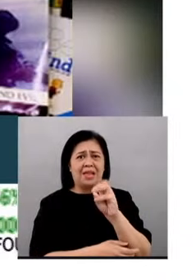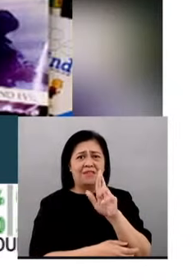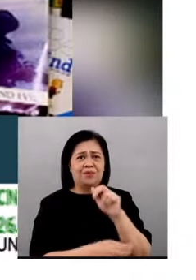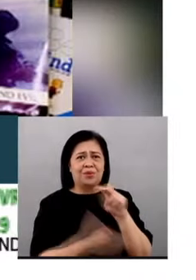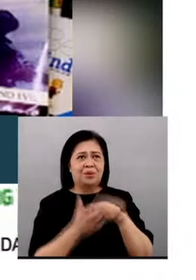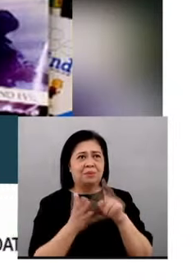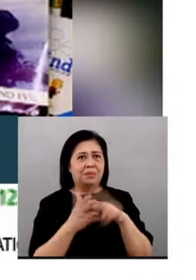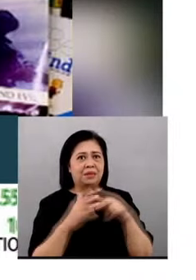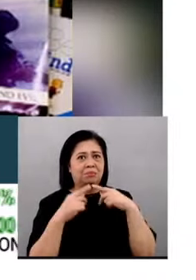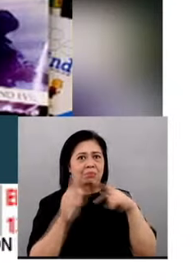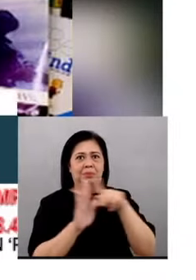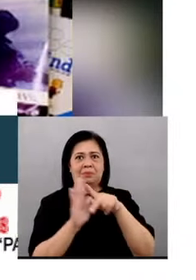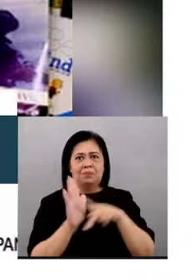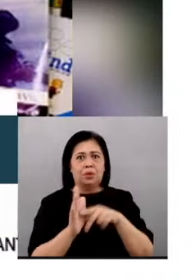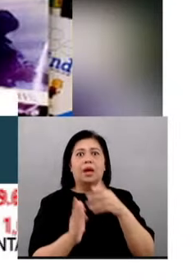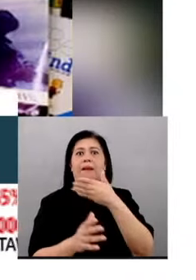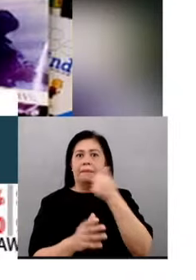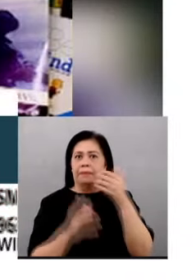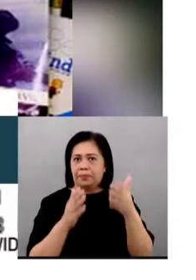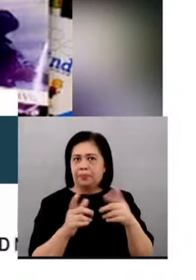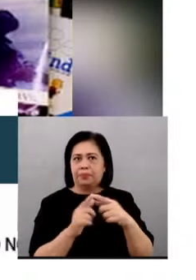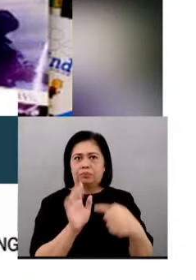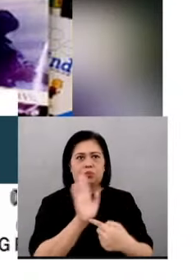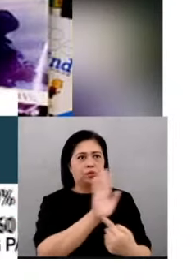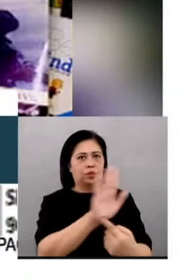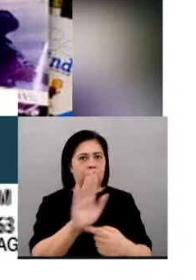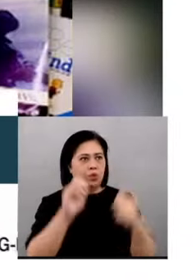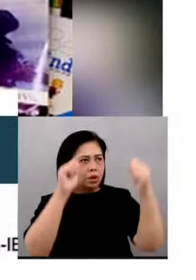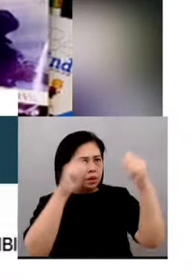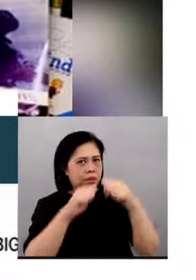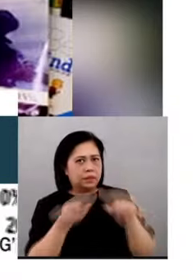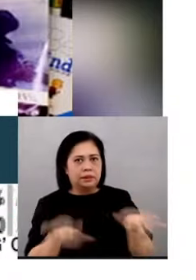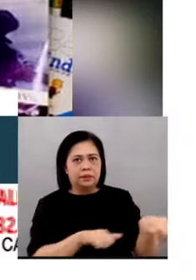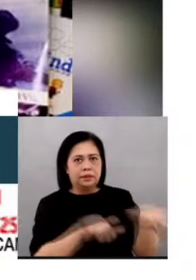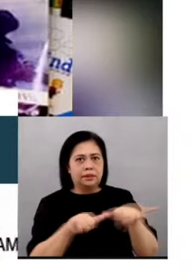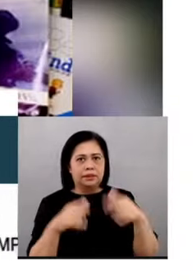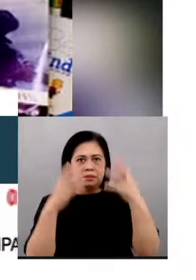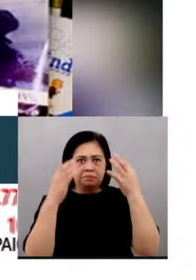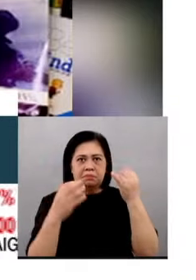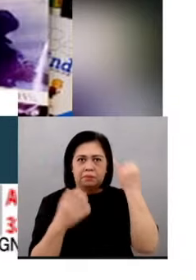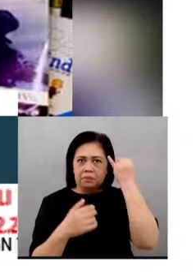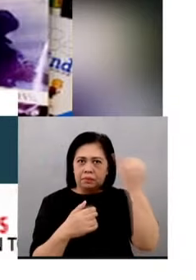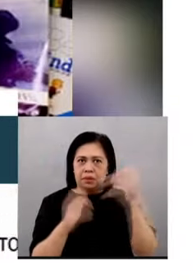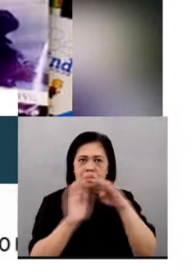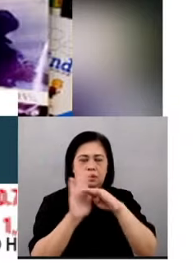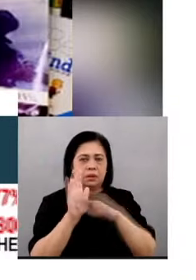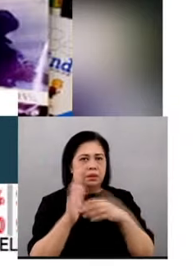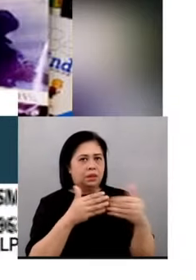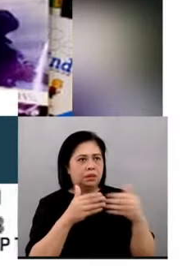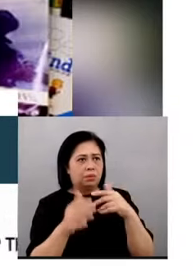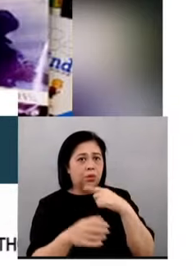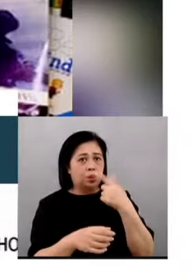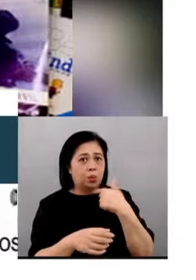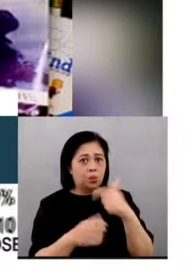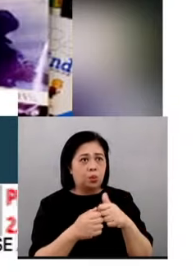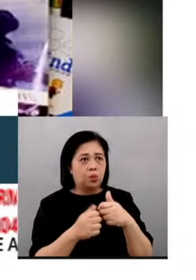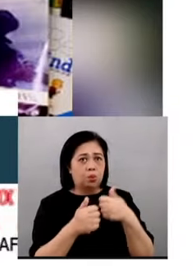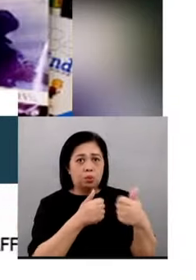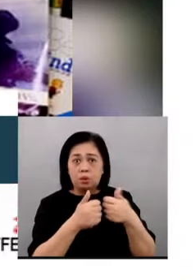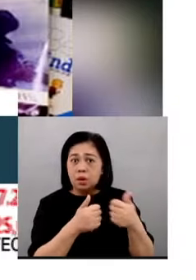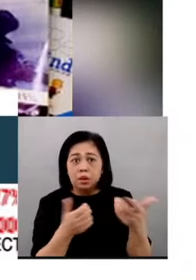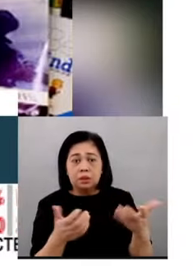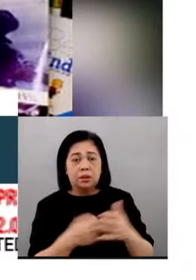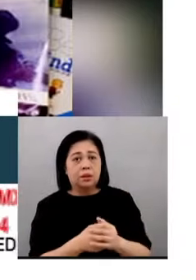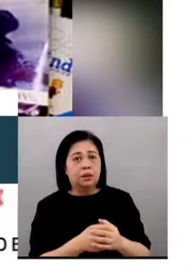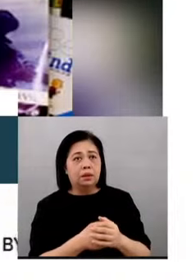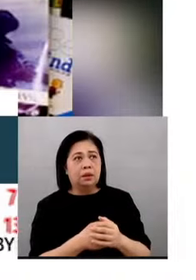unify people, if they can agree on a platform, because then it doesn't matter who's going to run.